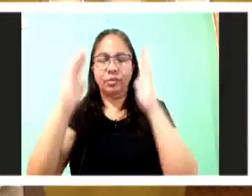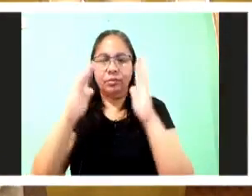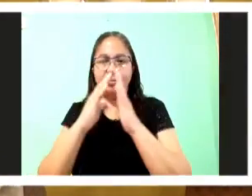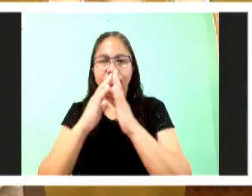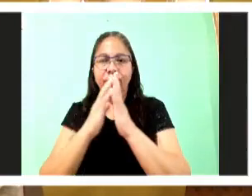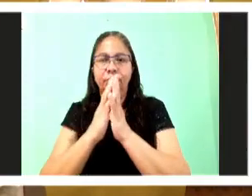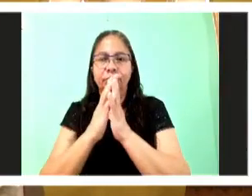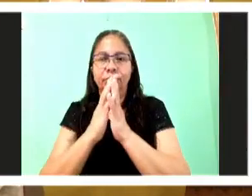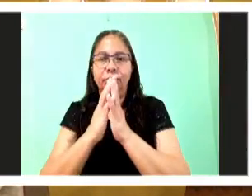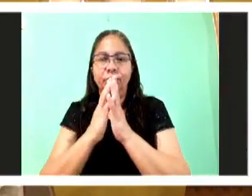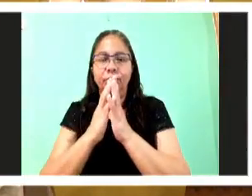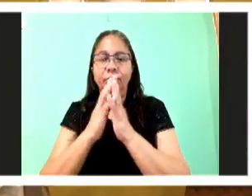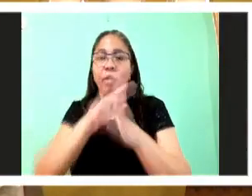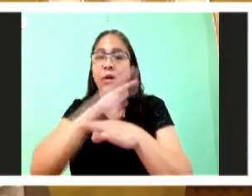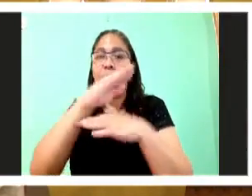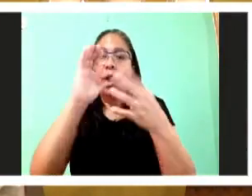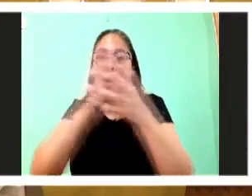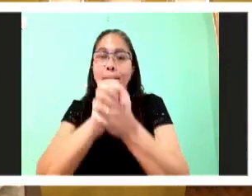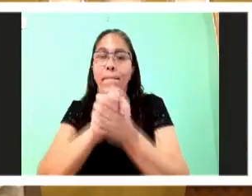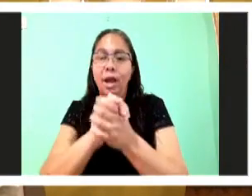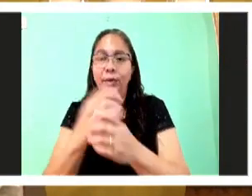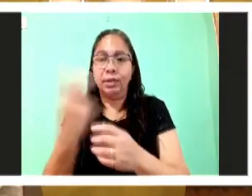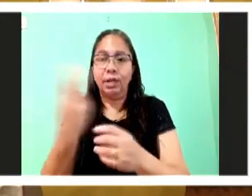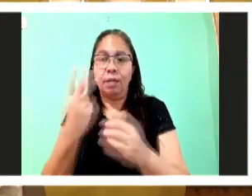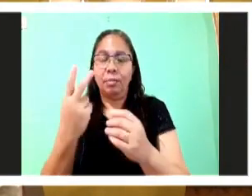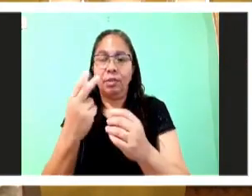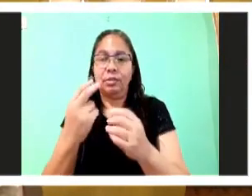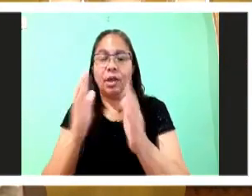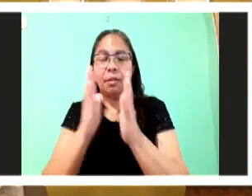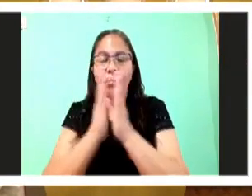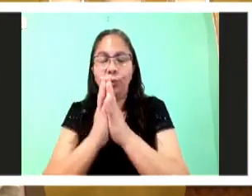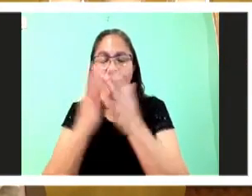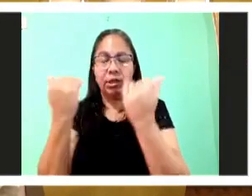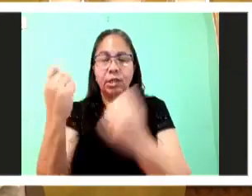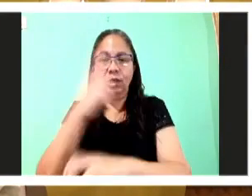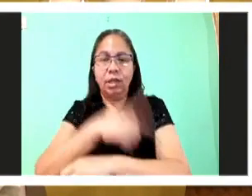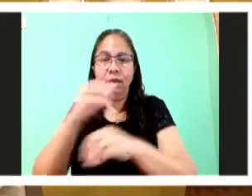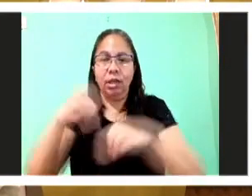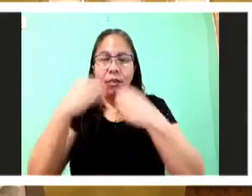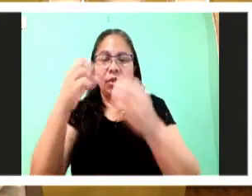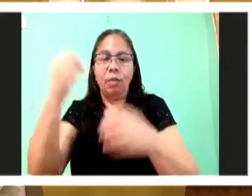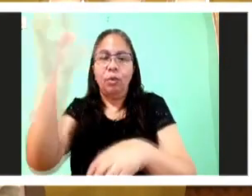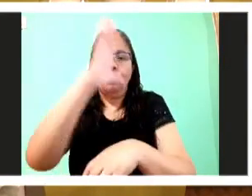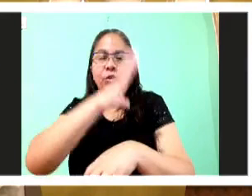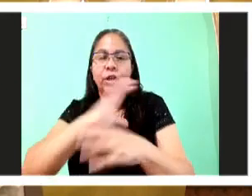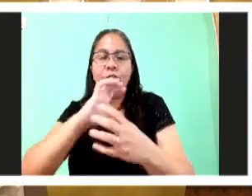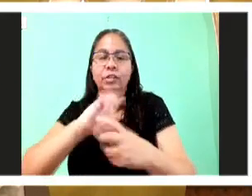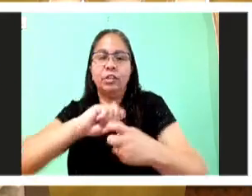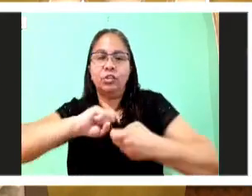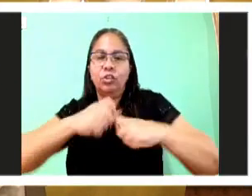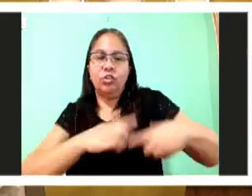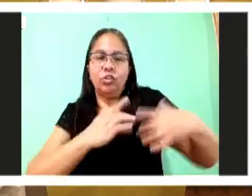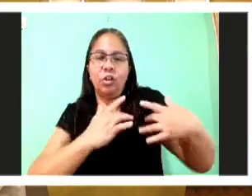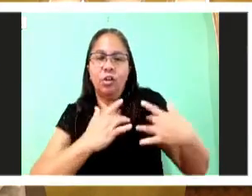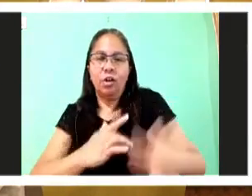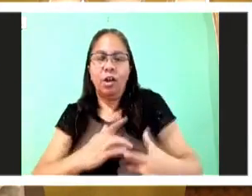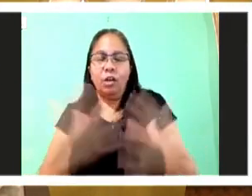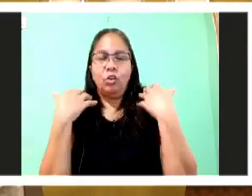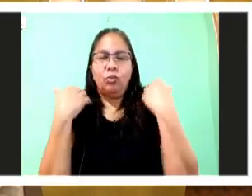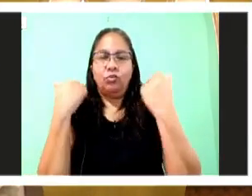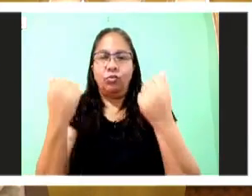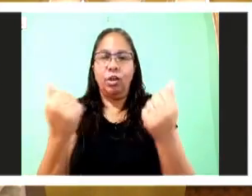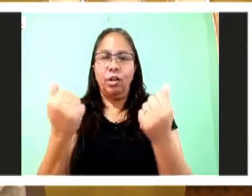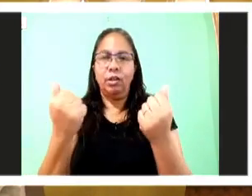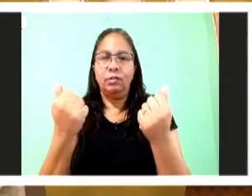For all married couples, we pray today, give them the grace, the conversion of heart, the courage to